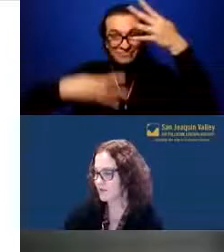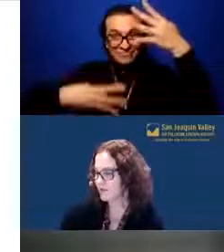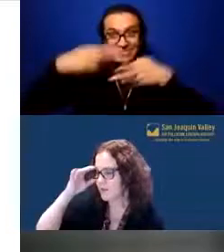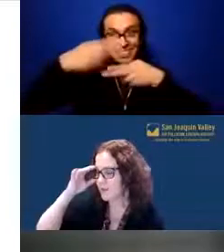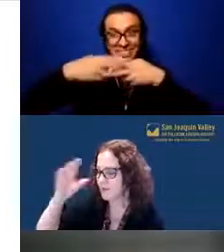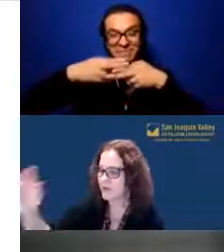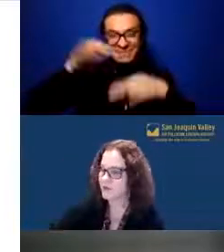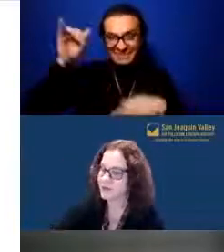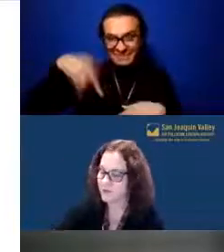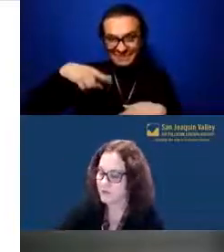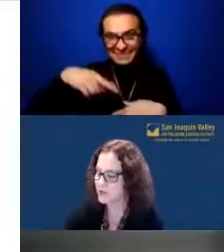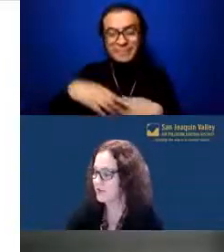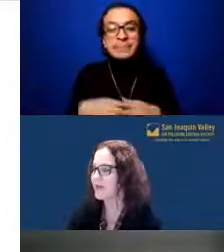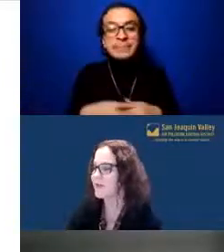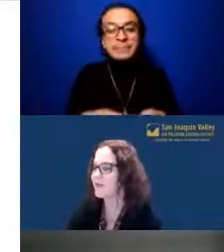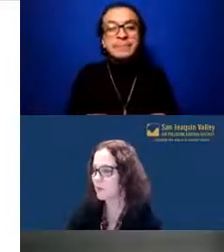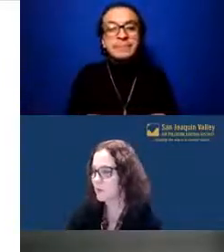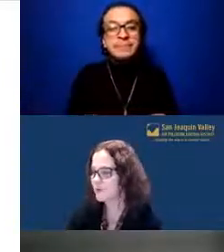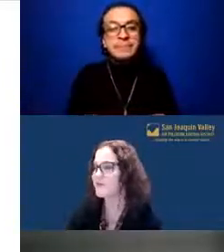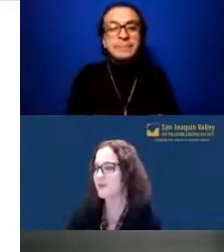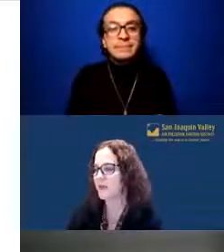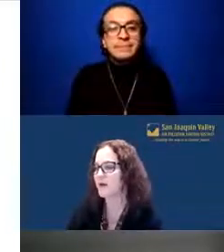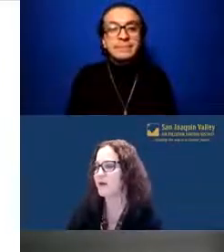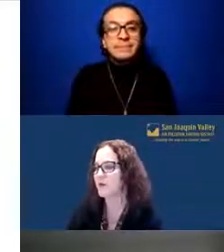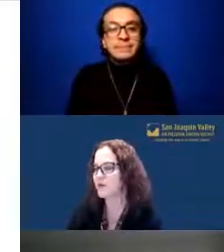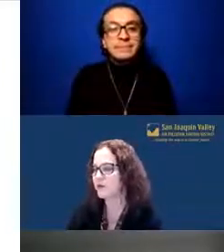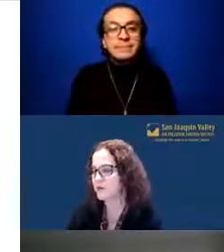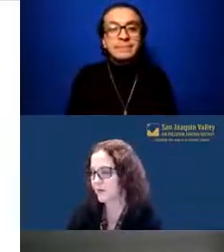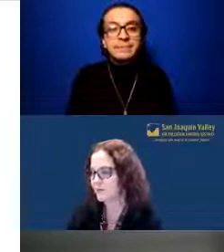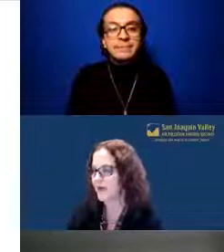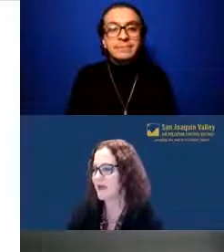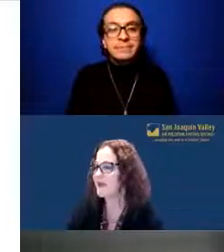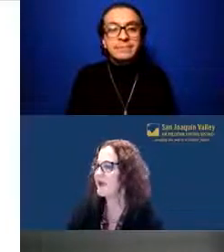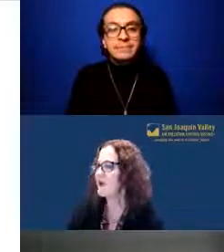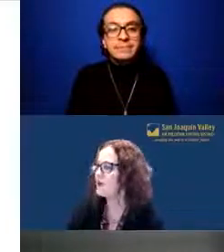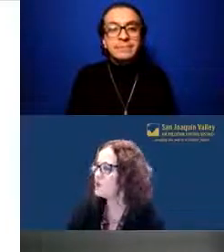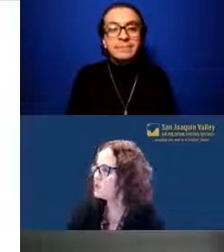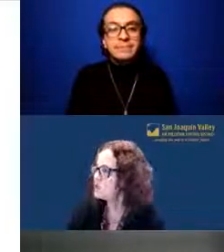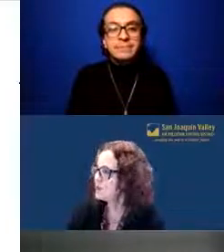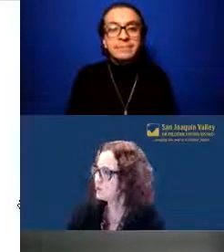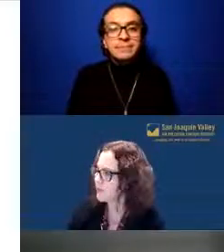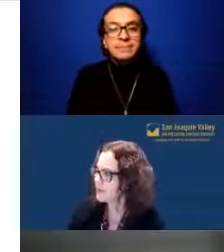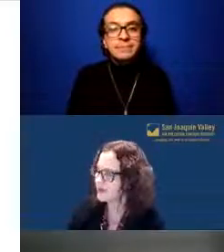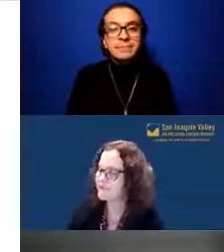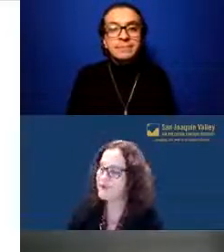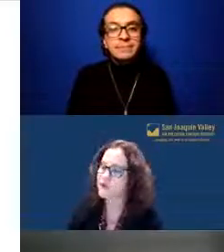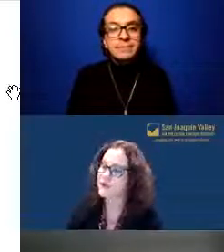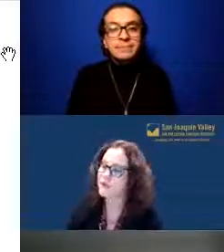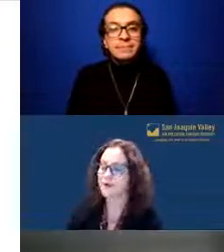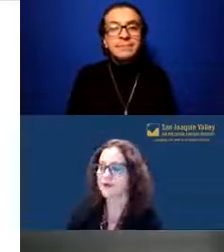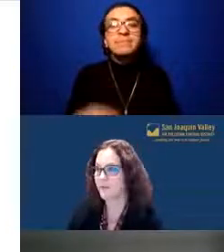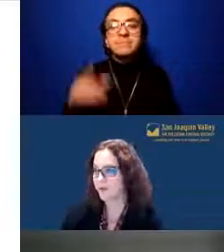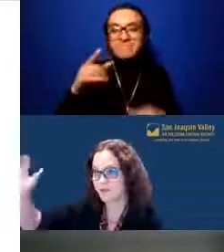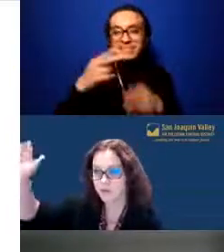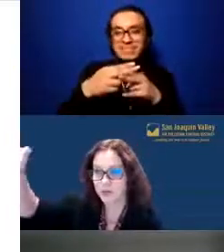list of participants, or actually it doesn't quite show like that, but it works the same here. If you were to depress that, usually on the right side of your screen,